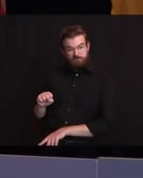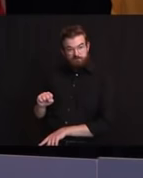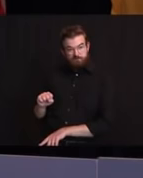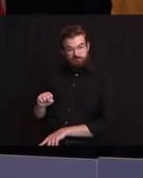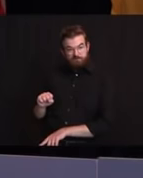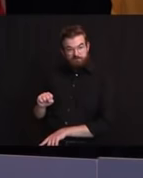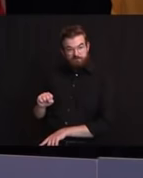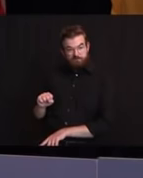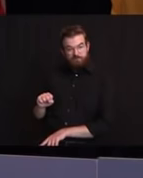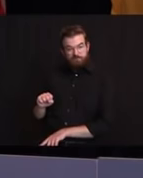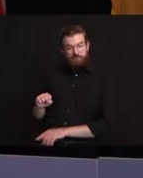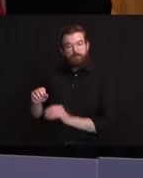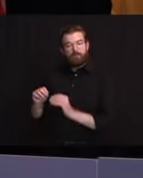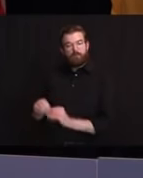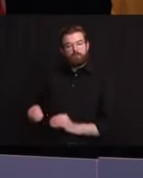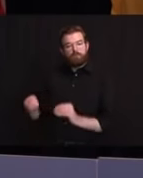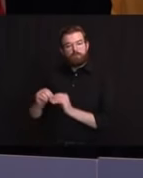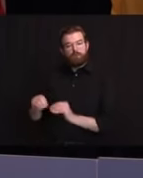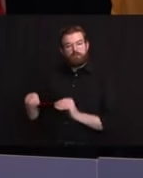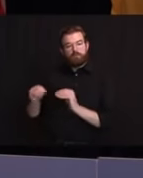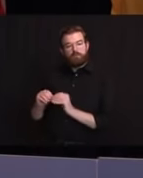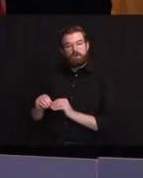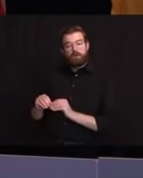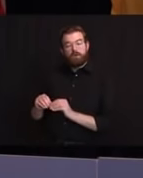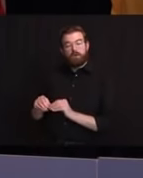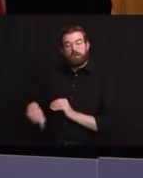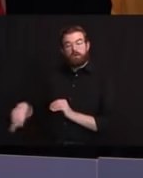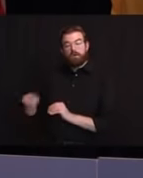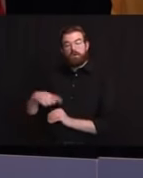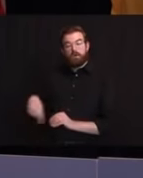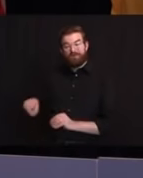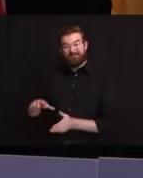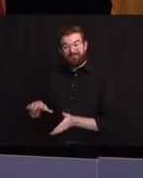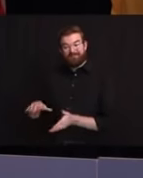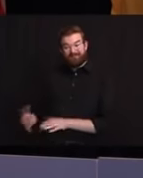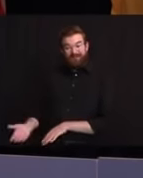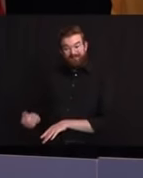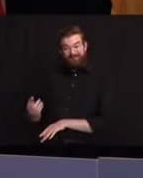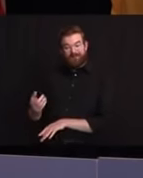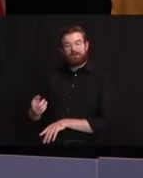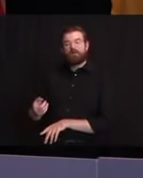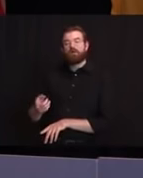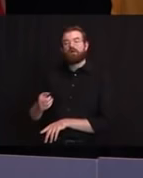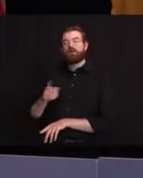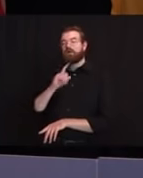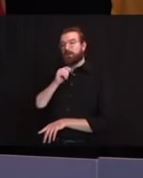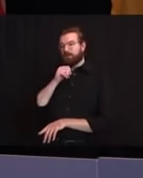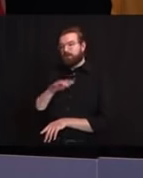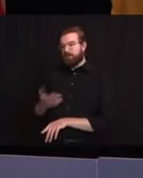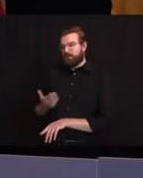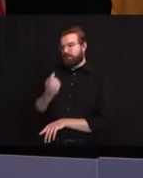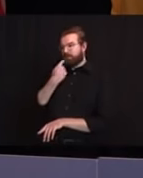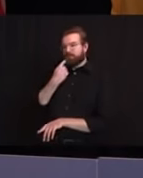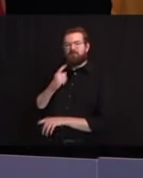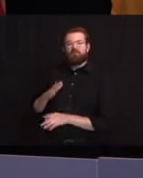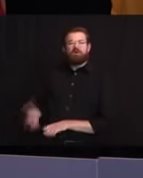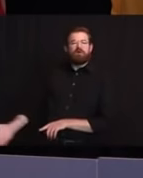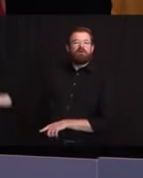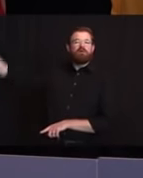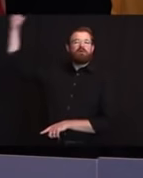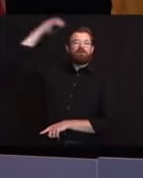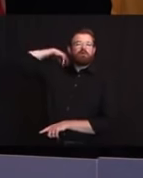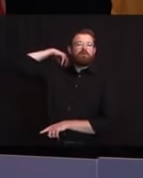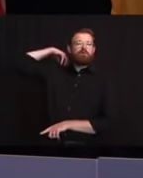forward, haven't died in the past 24 hours. They're being added back in. And in the past, we've talked about some of the reasons that has